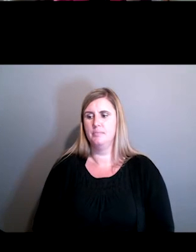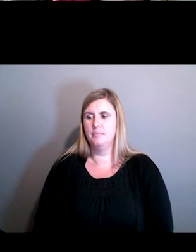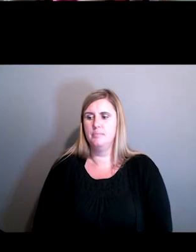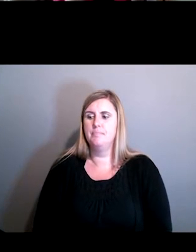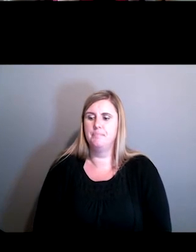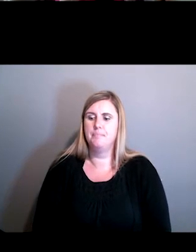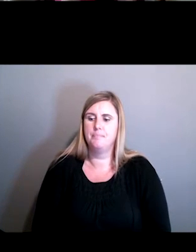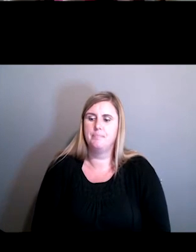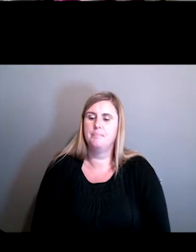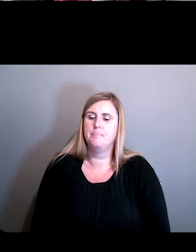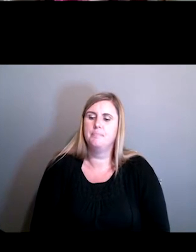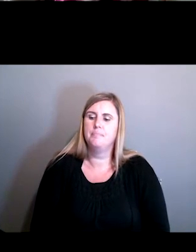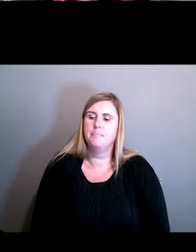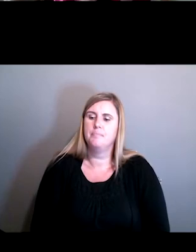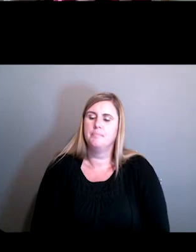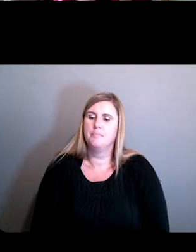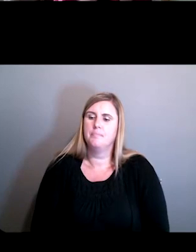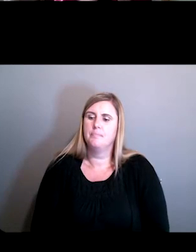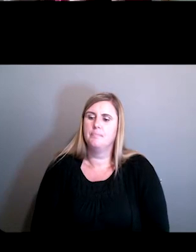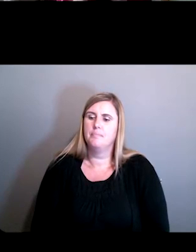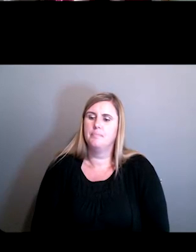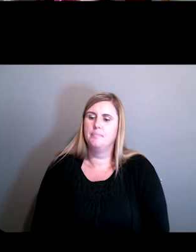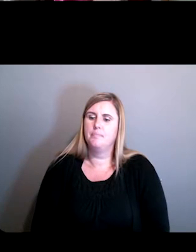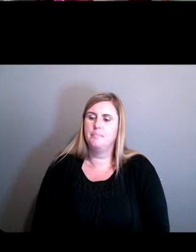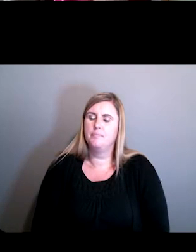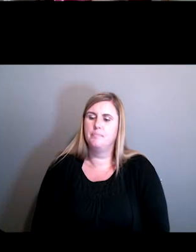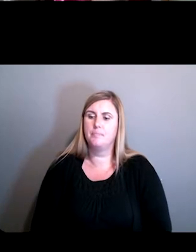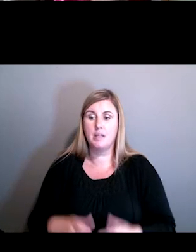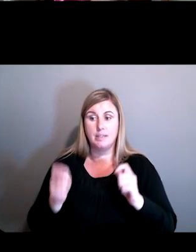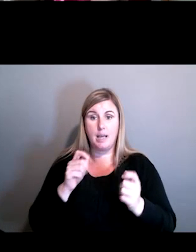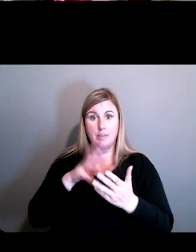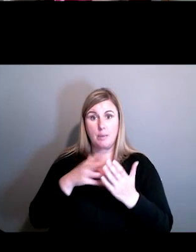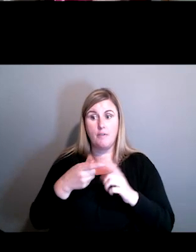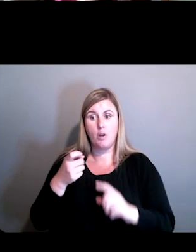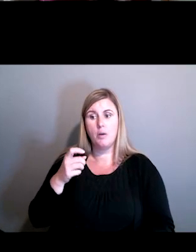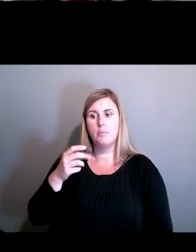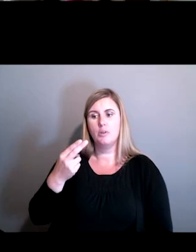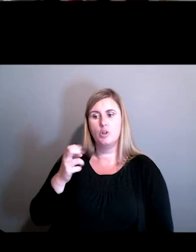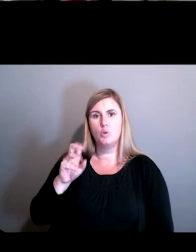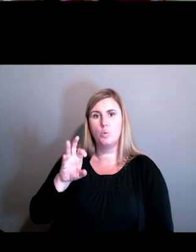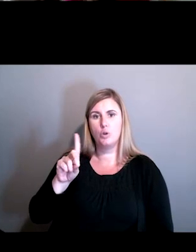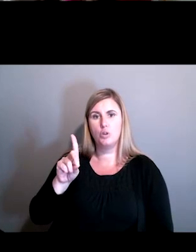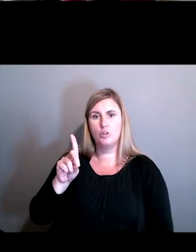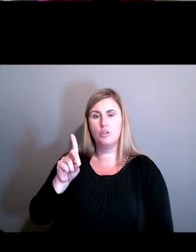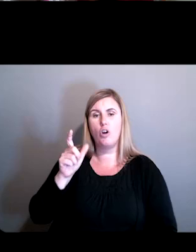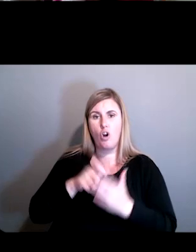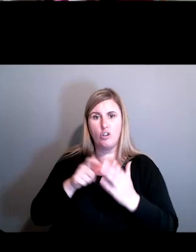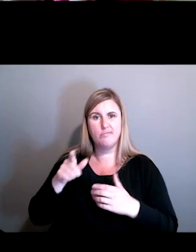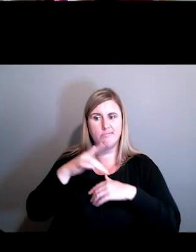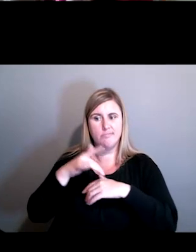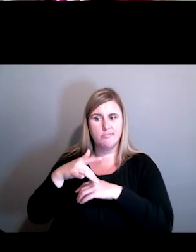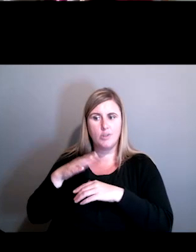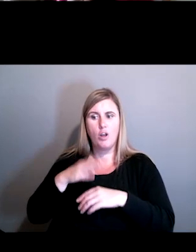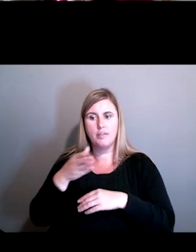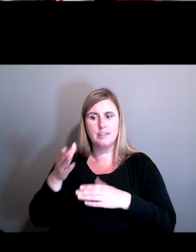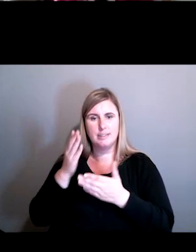Okay, so this is an adapted table from that Bill Heward article, and Lori kind of touched on these sections earlier, but I just want